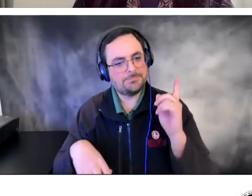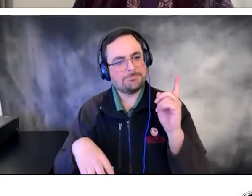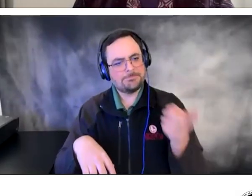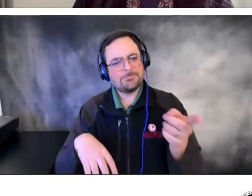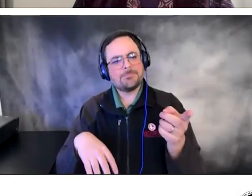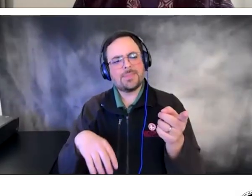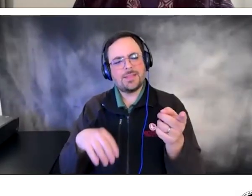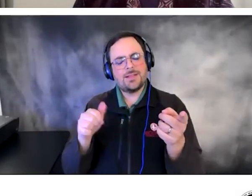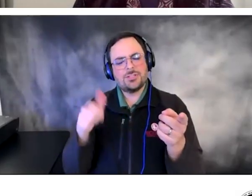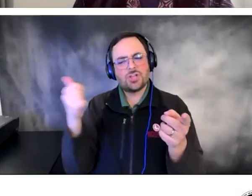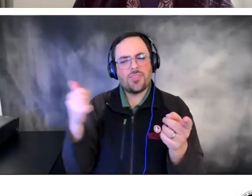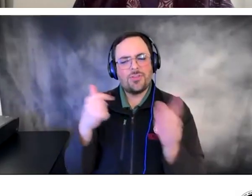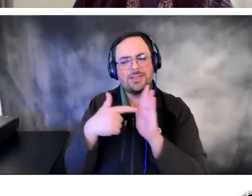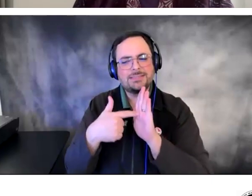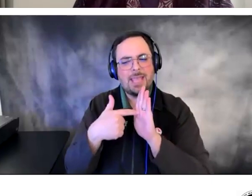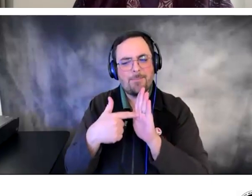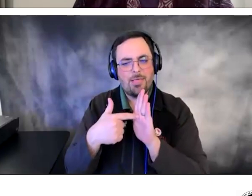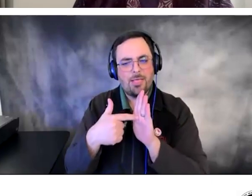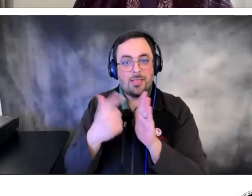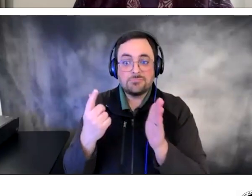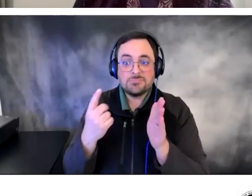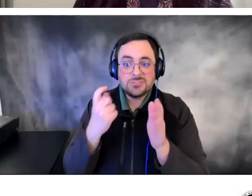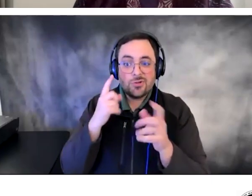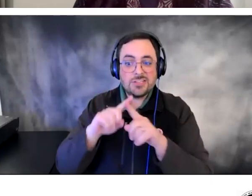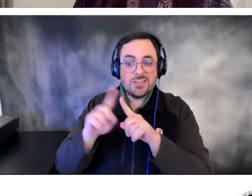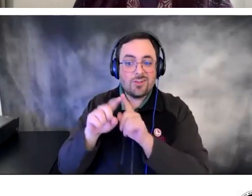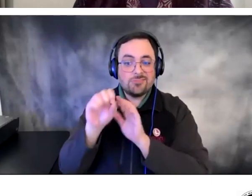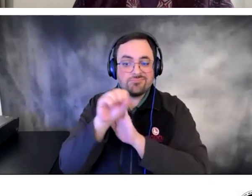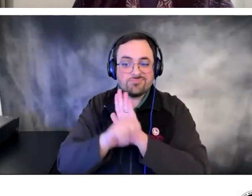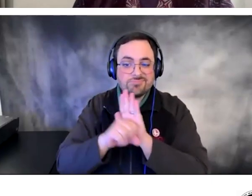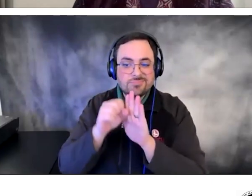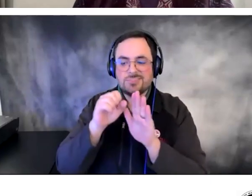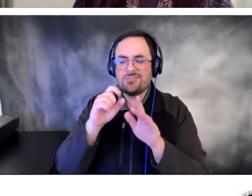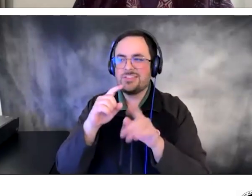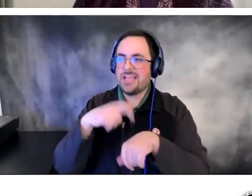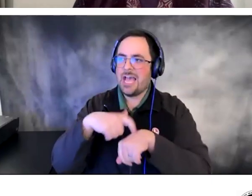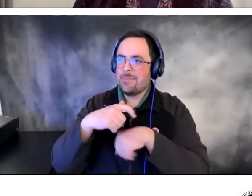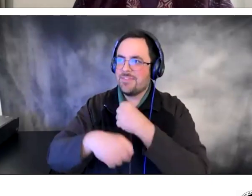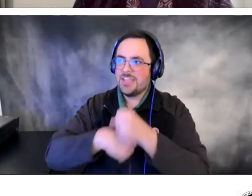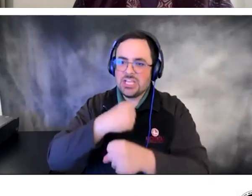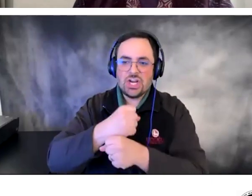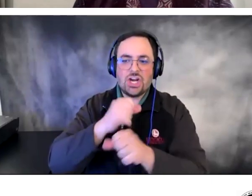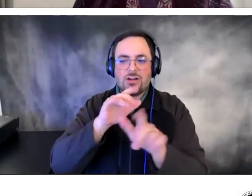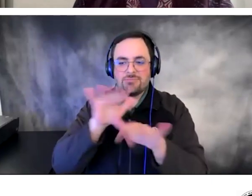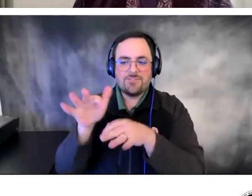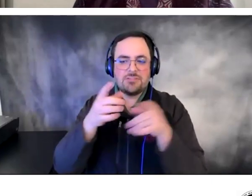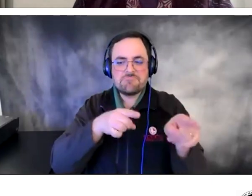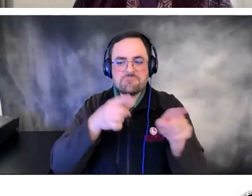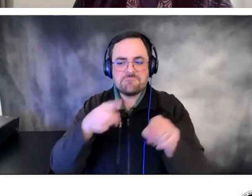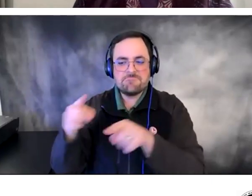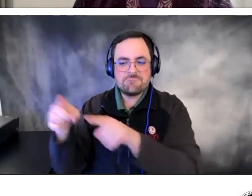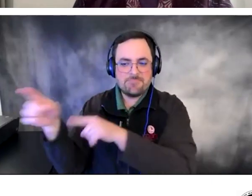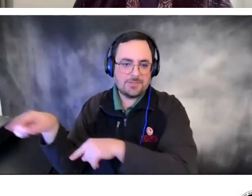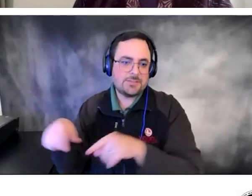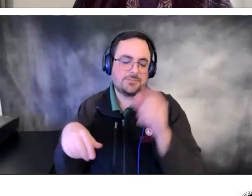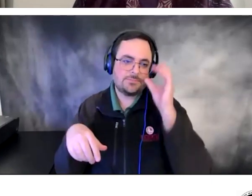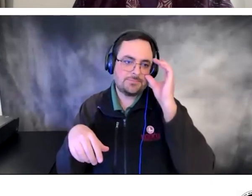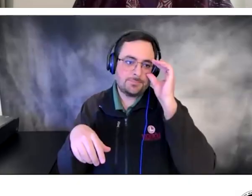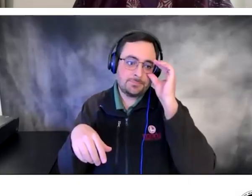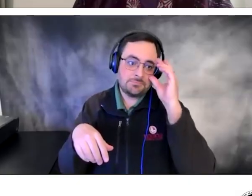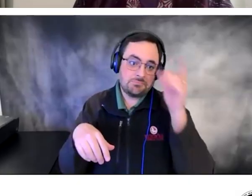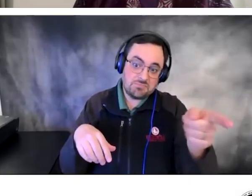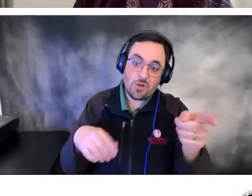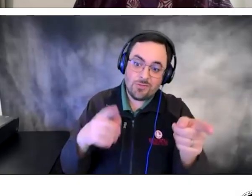This is another one they did. They did a whole book just on seasons. And they also included like key events across